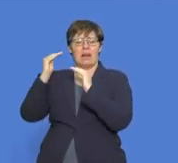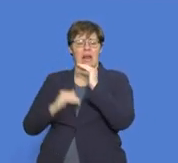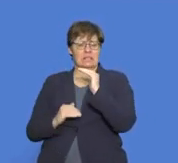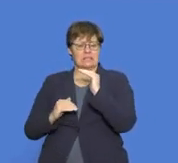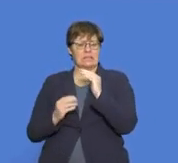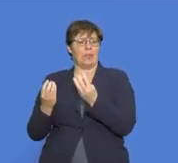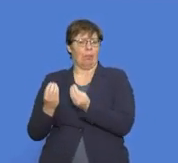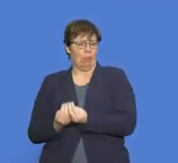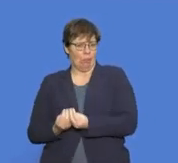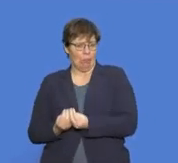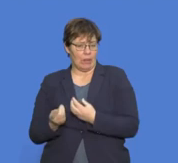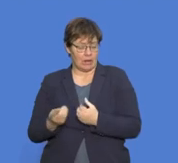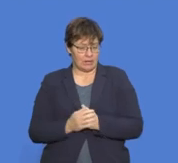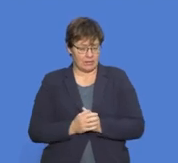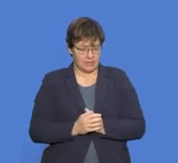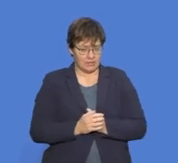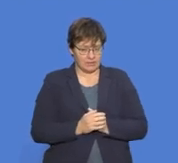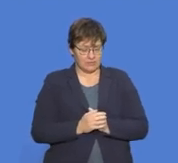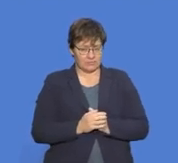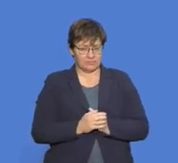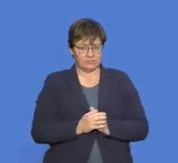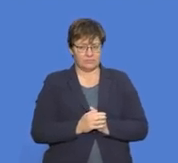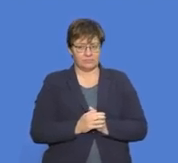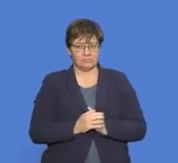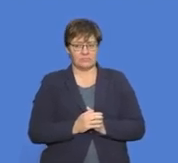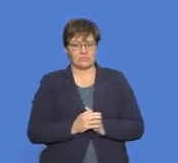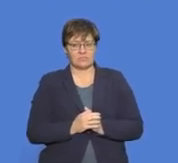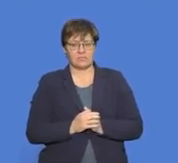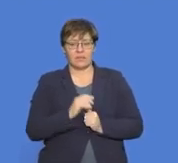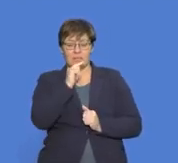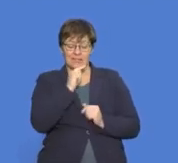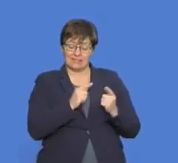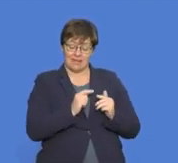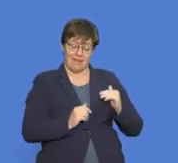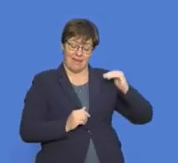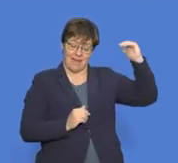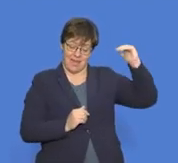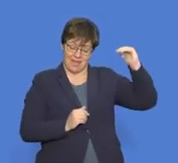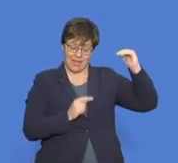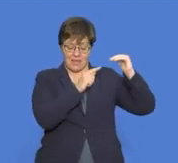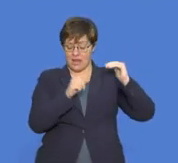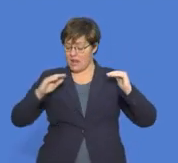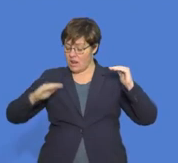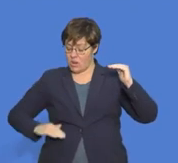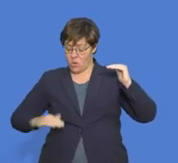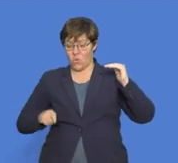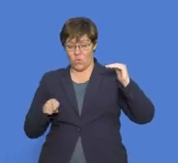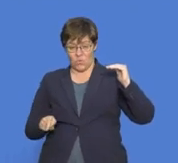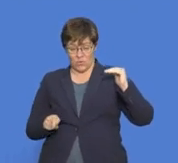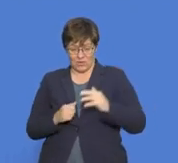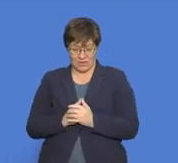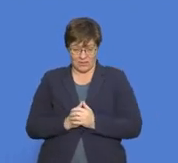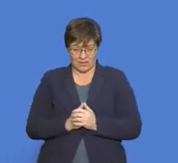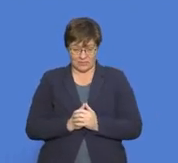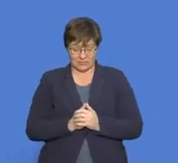have fewer molecules. So this is a high concentration,